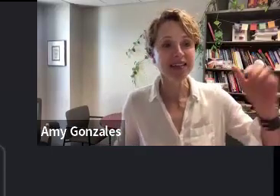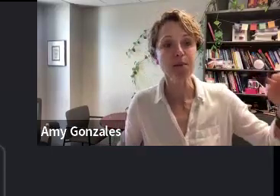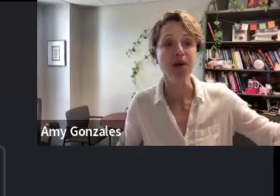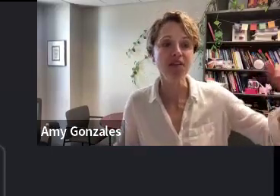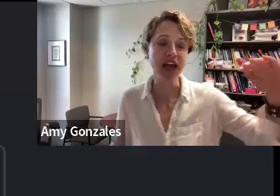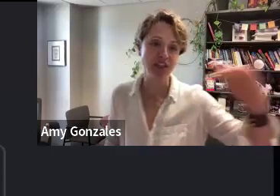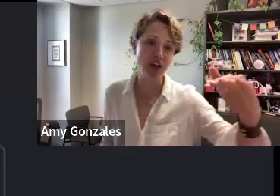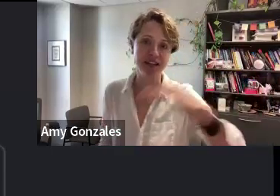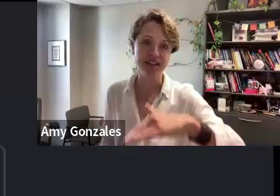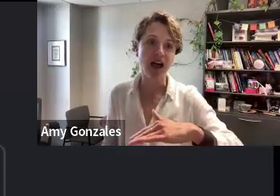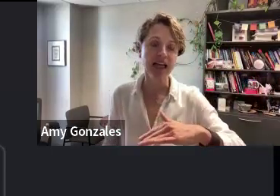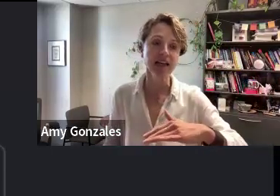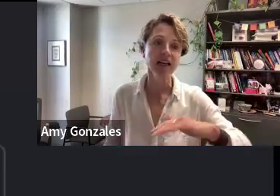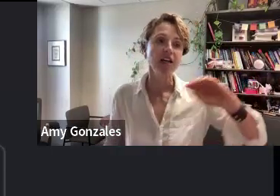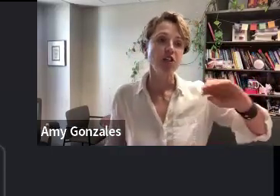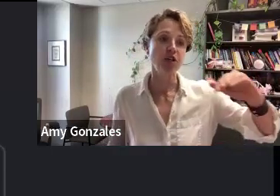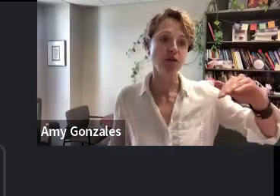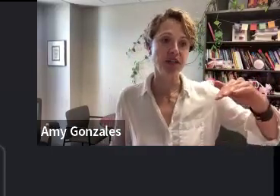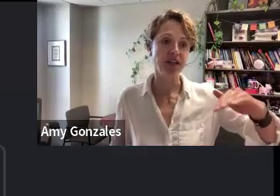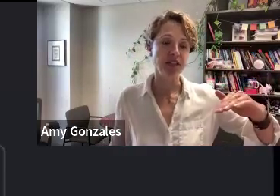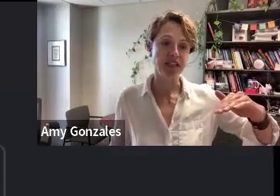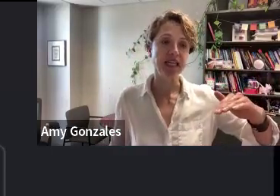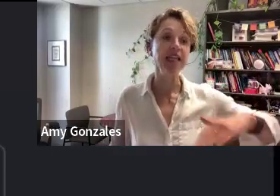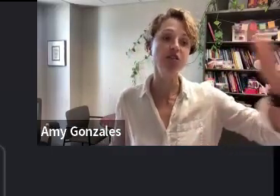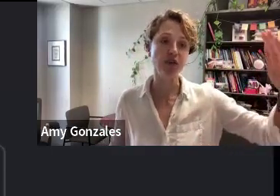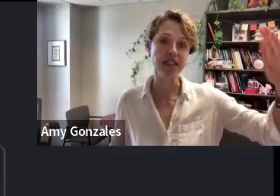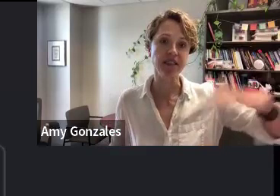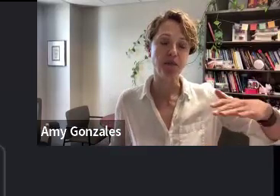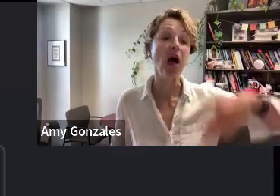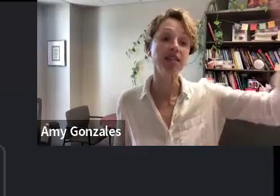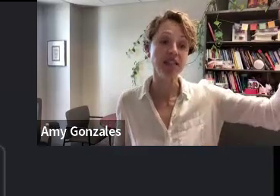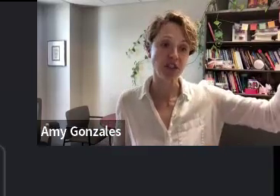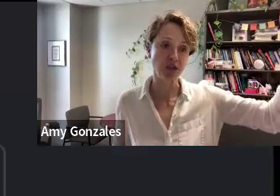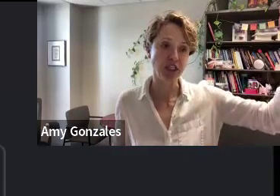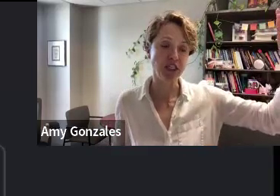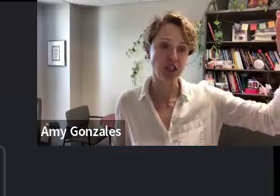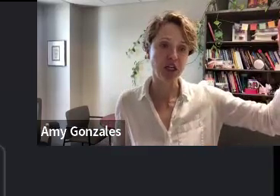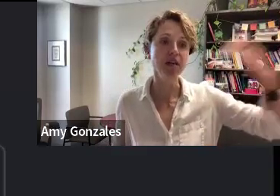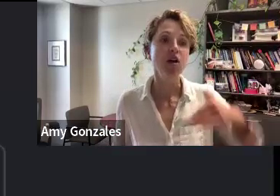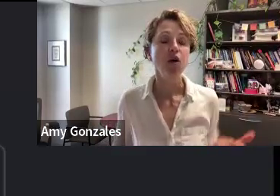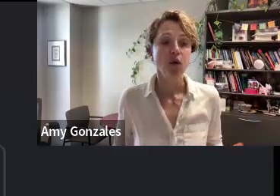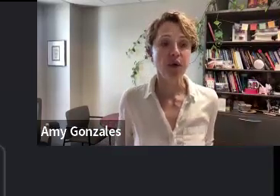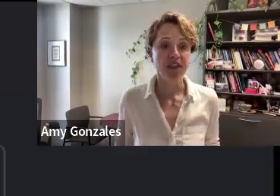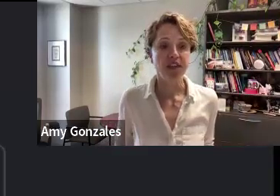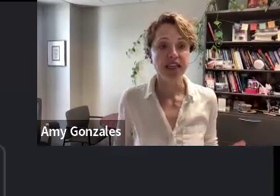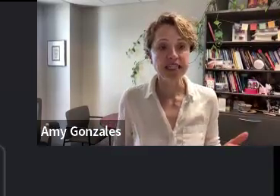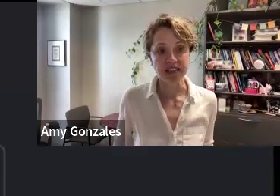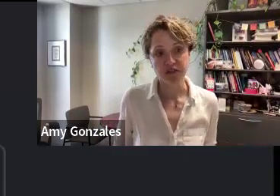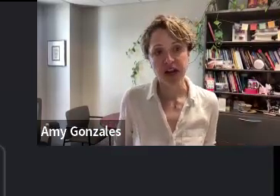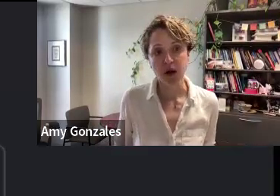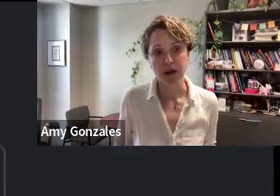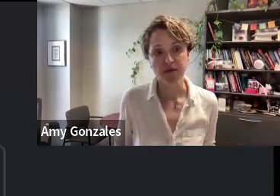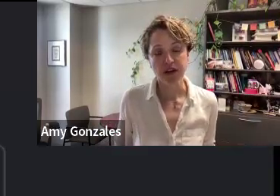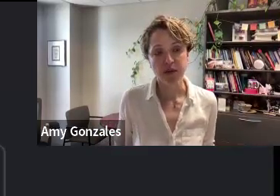So anything above that dotted line shows that there is an increased positive association with